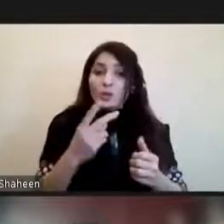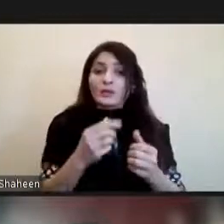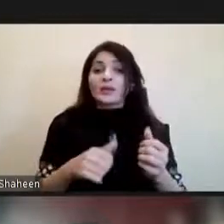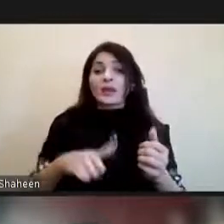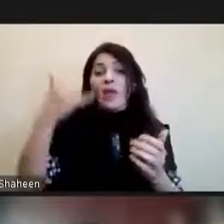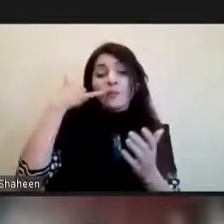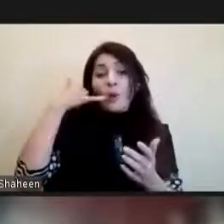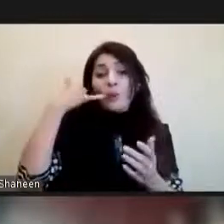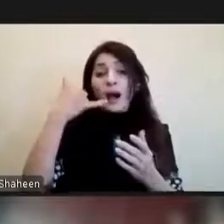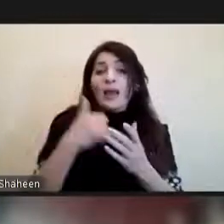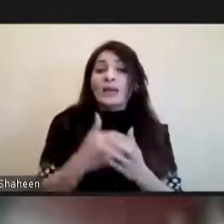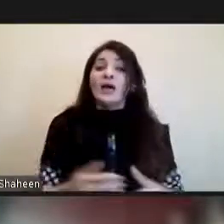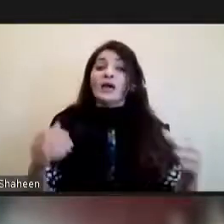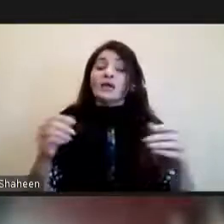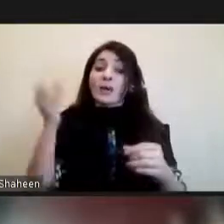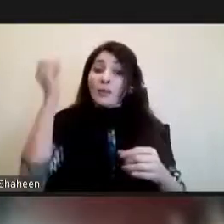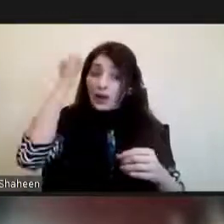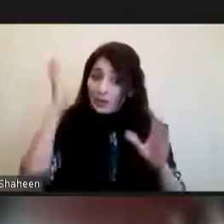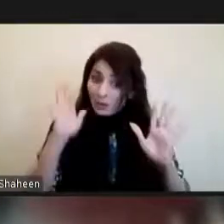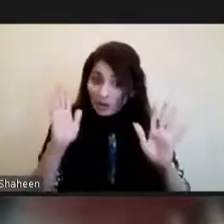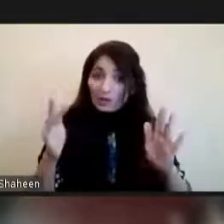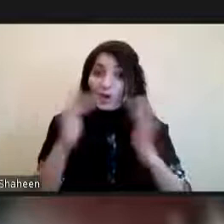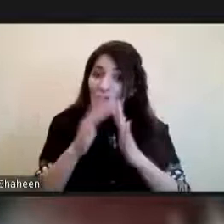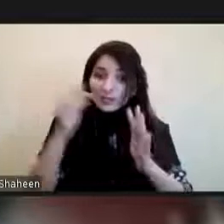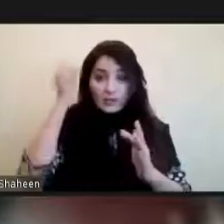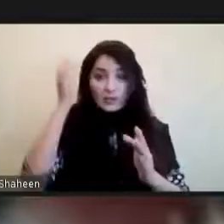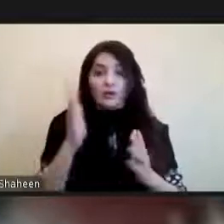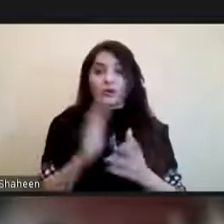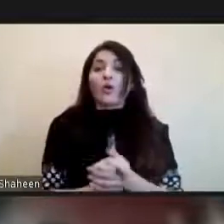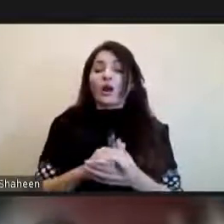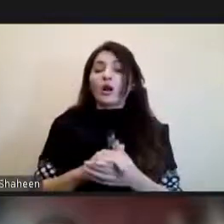And the final one is regular use of mobile internet.